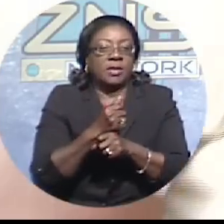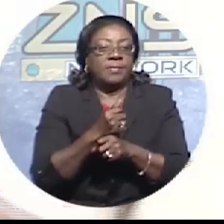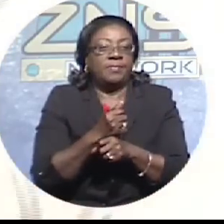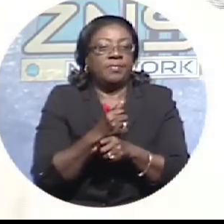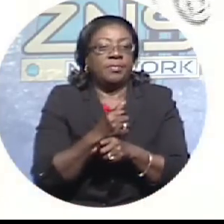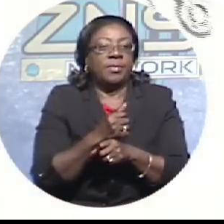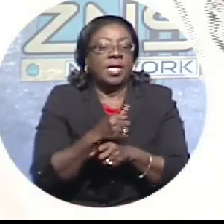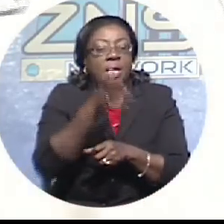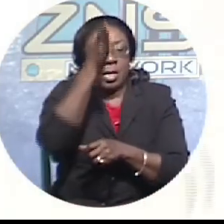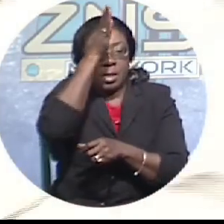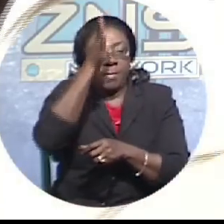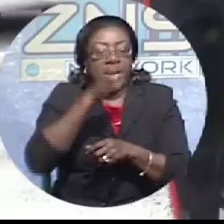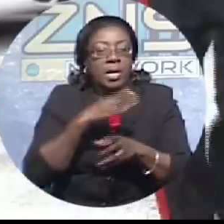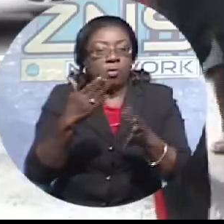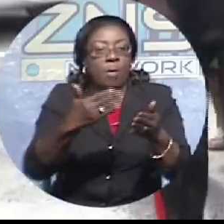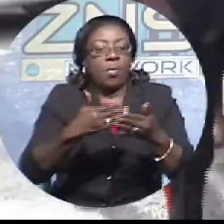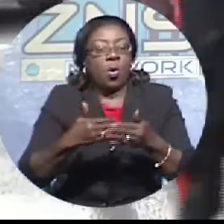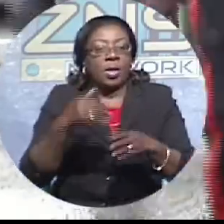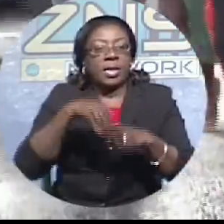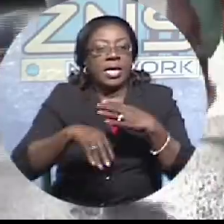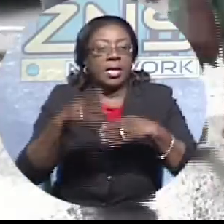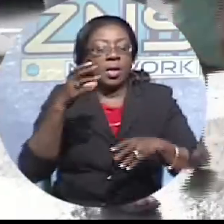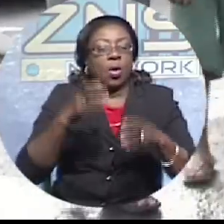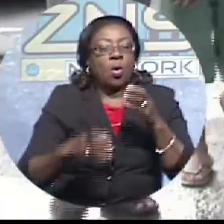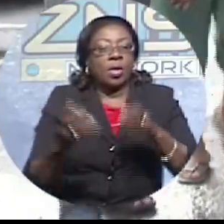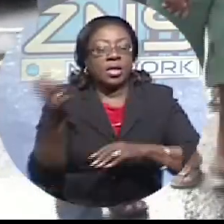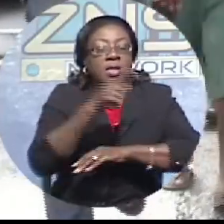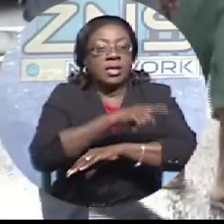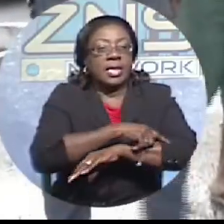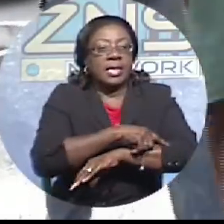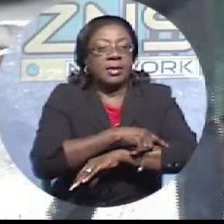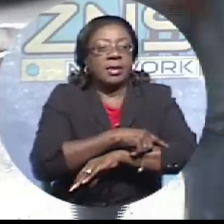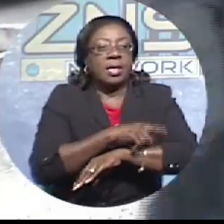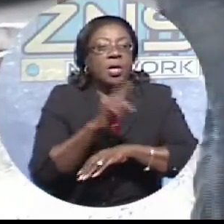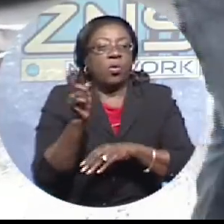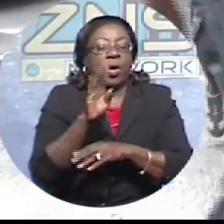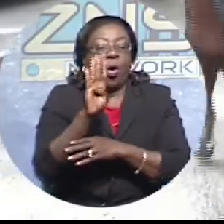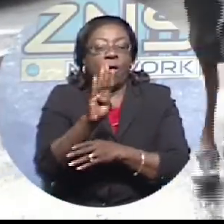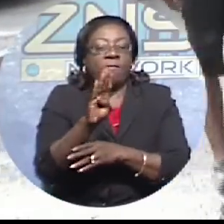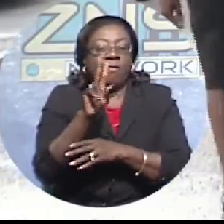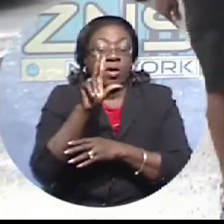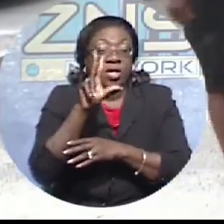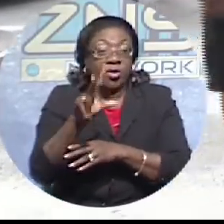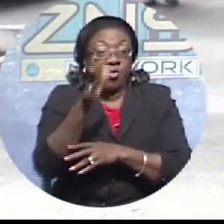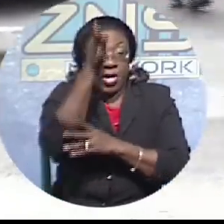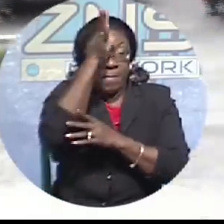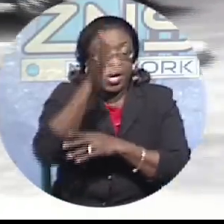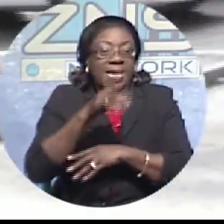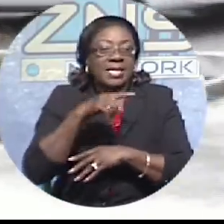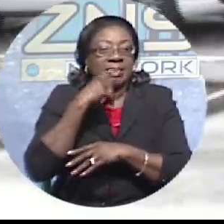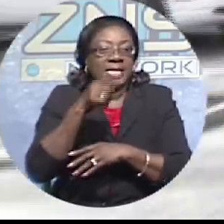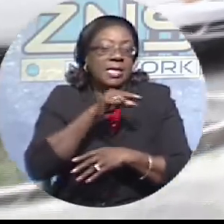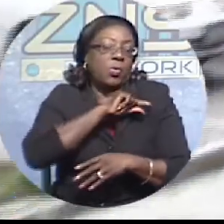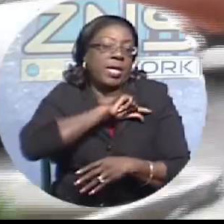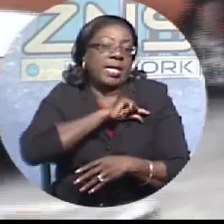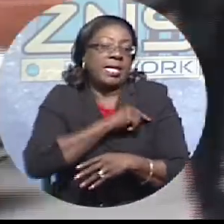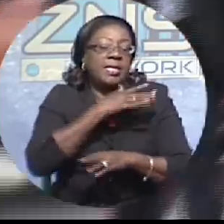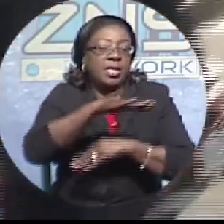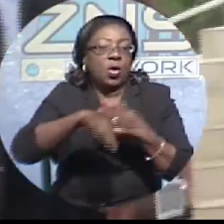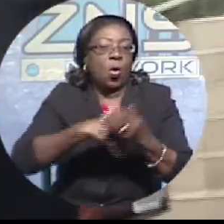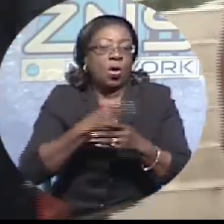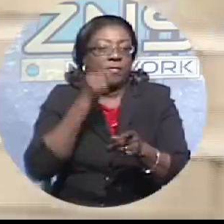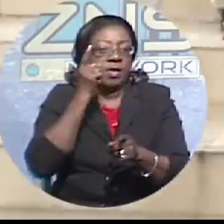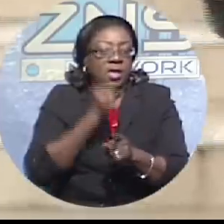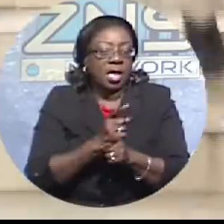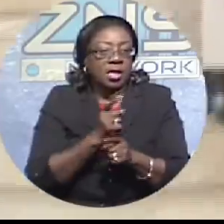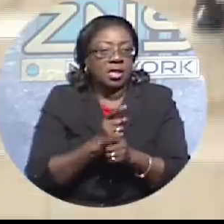jacket. The men were brought before Chief Magistrate Joyanne Ferguson Pratt, where all 43 men pled guilty to all 6 charges brought